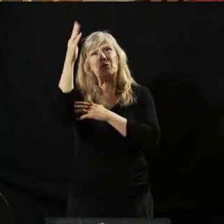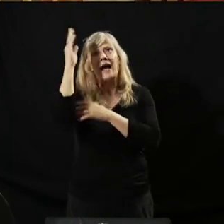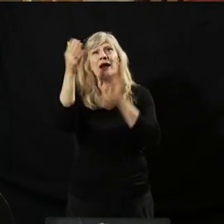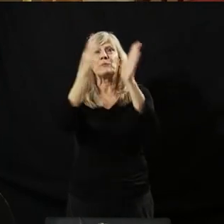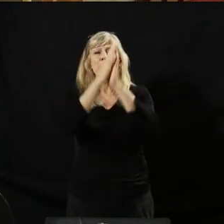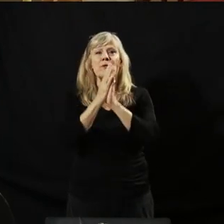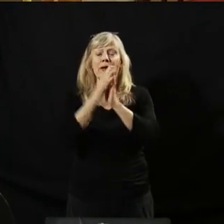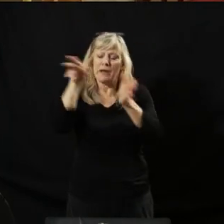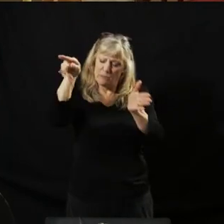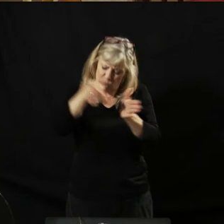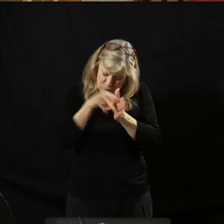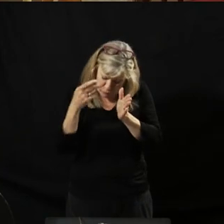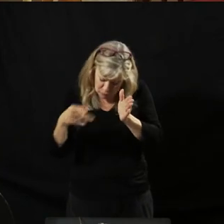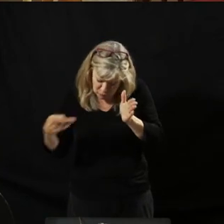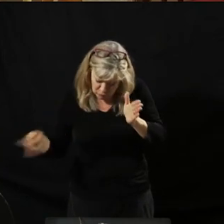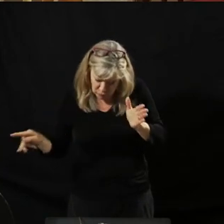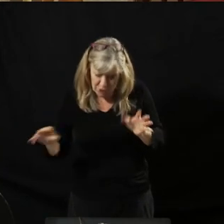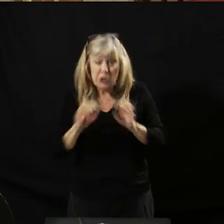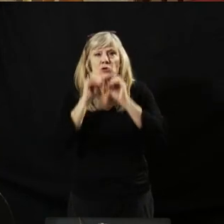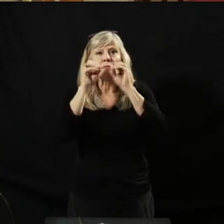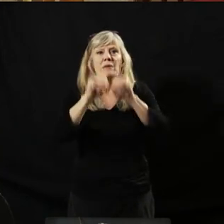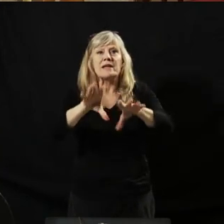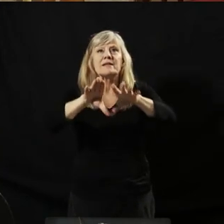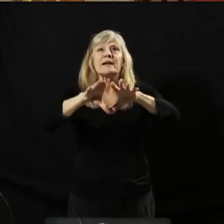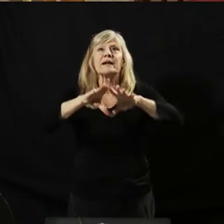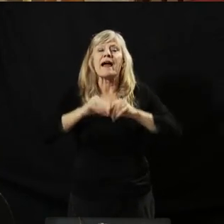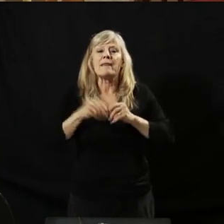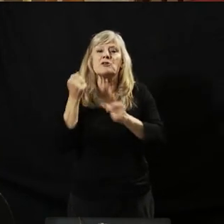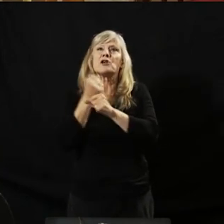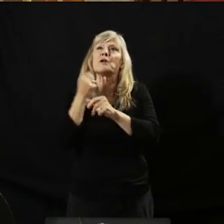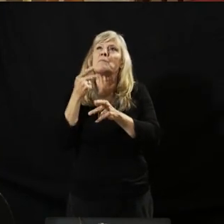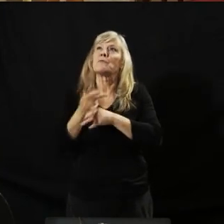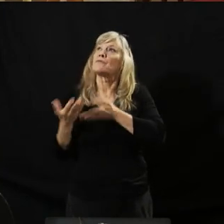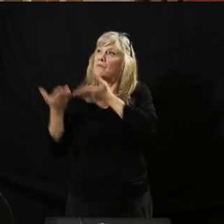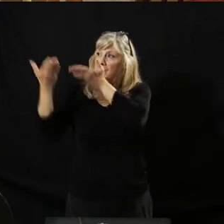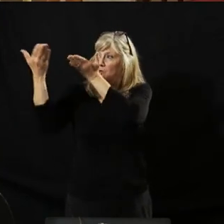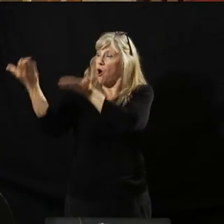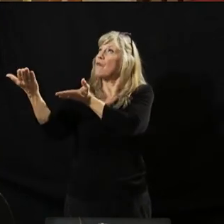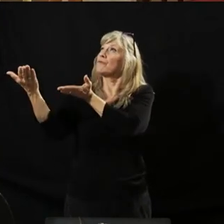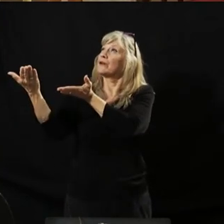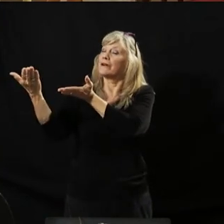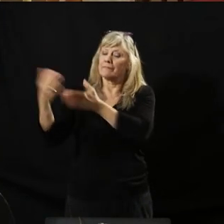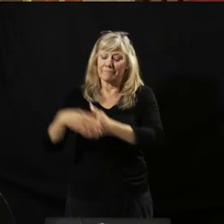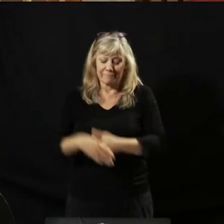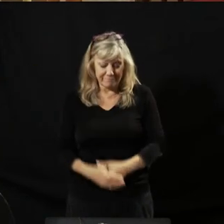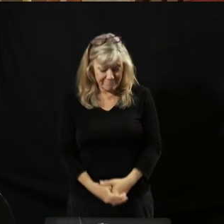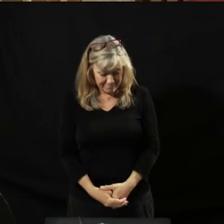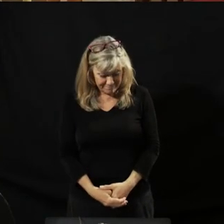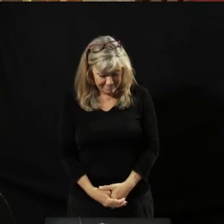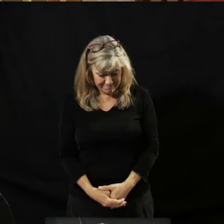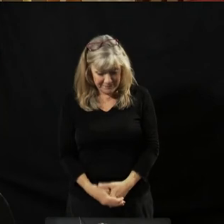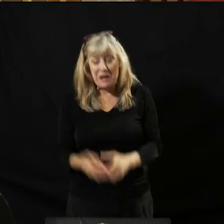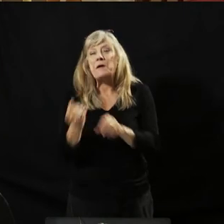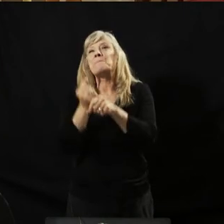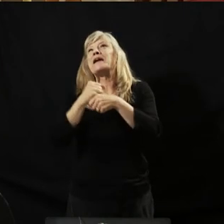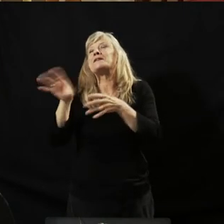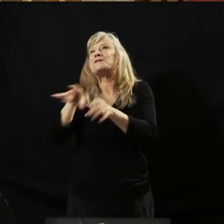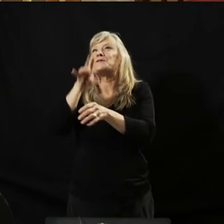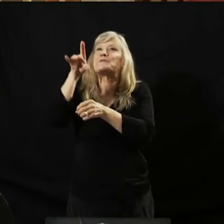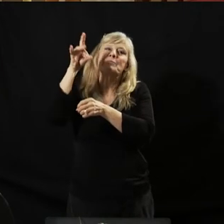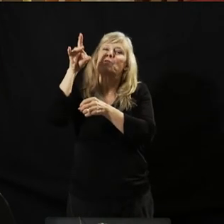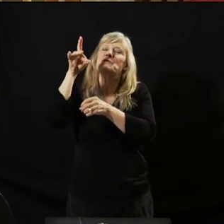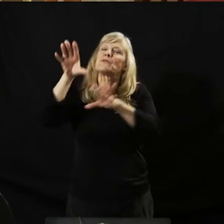to bless, acknowledge, and approve this offering in every respect. Make it spiritual